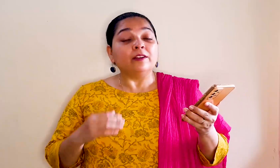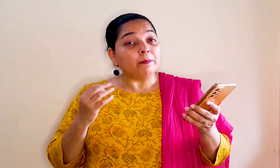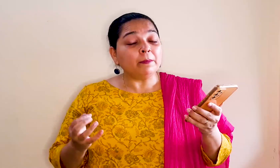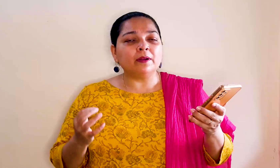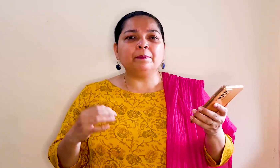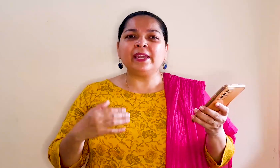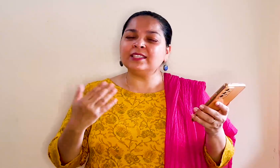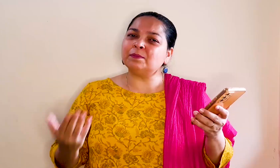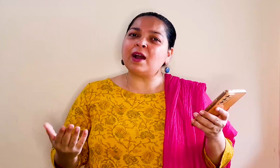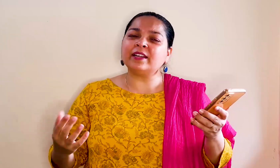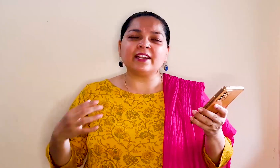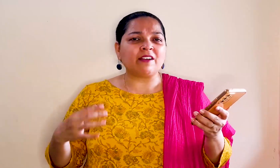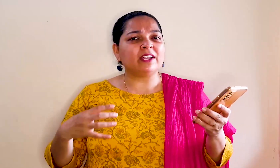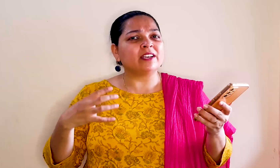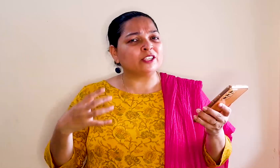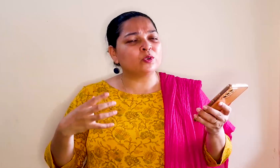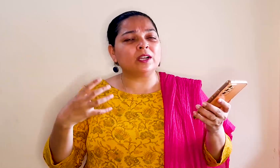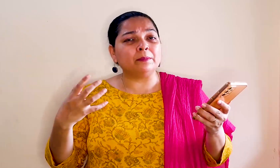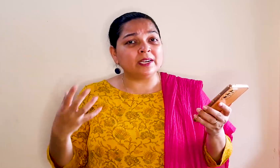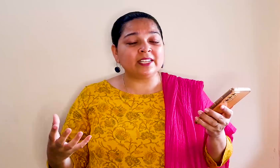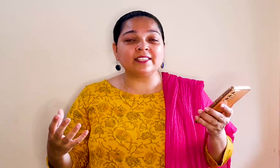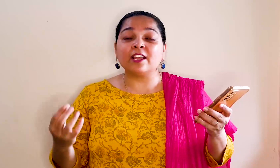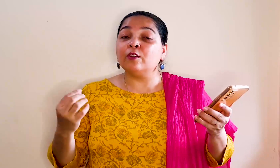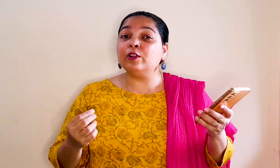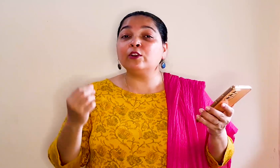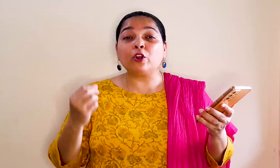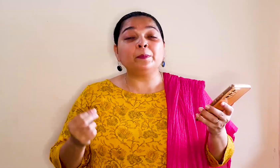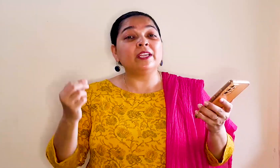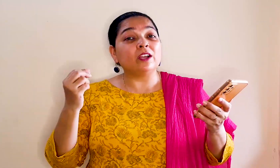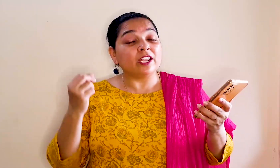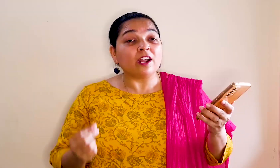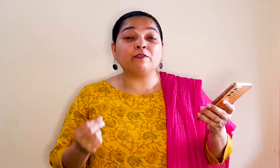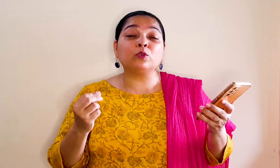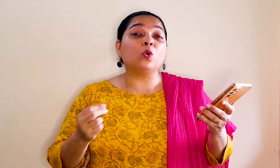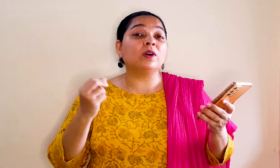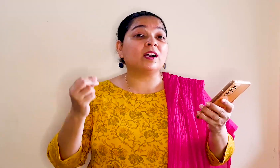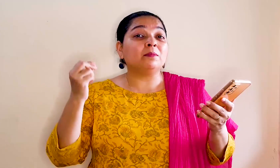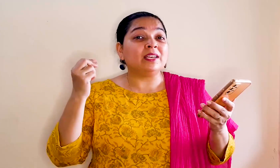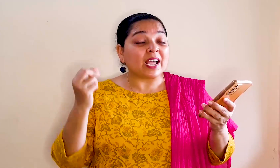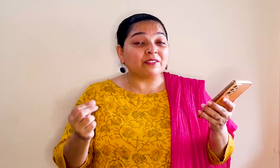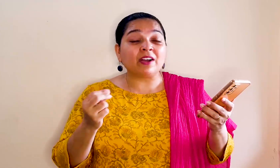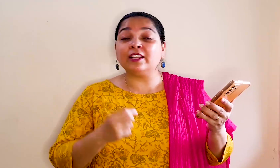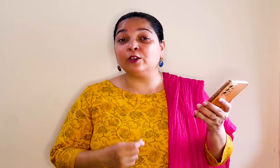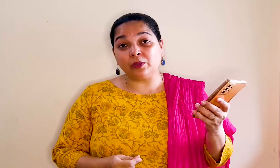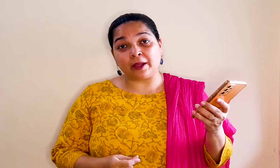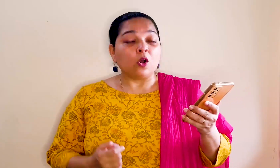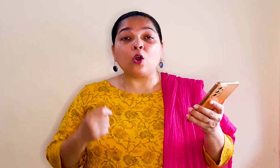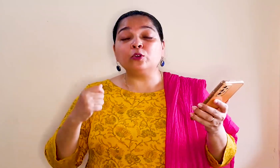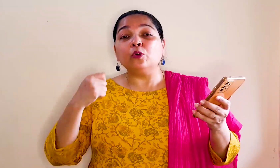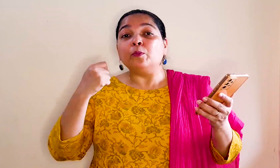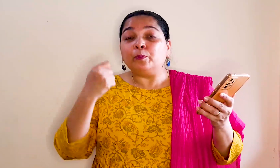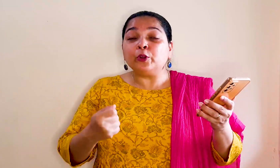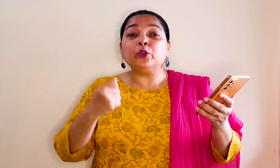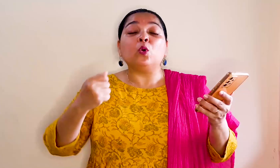hallelujah. Remember, being smart and having natural abilities will not be enough to overcome life, hallelujah,